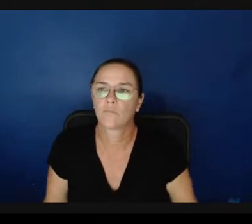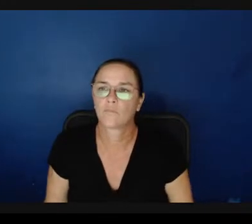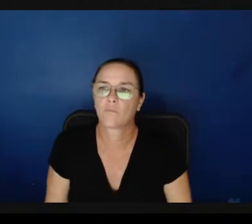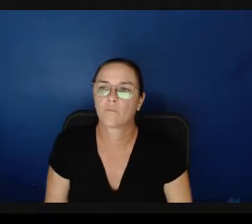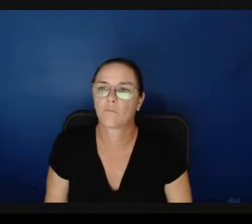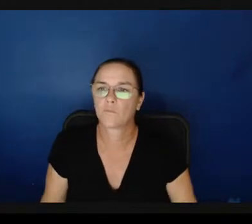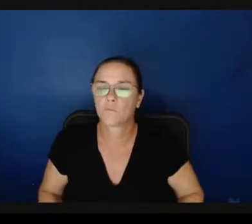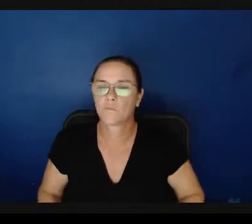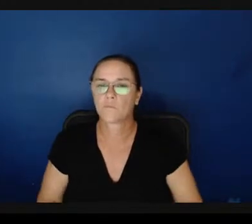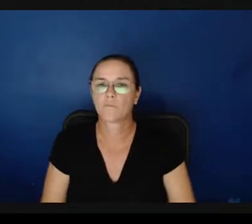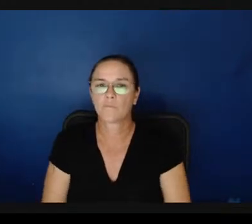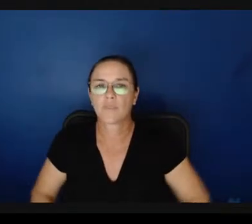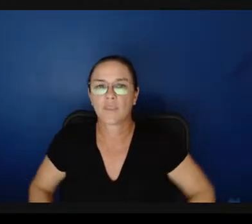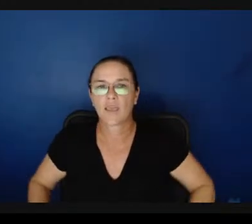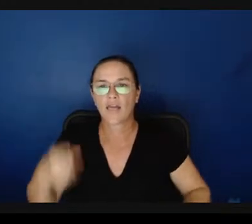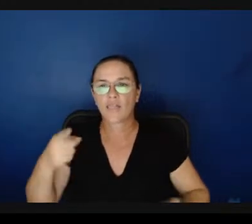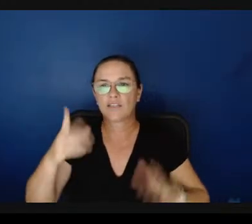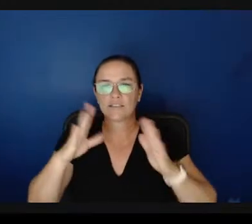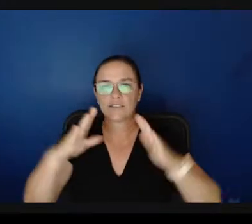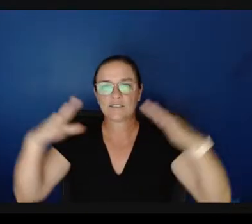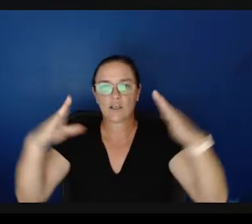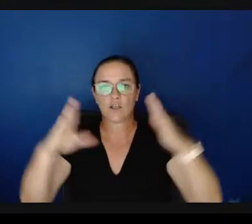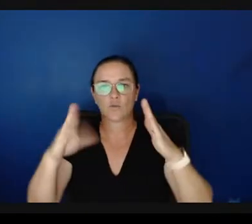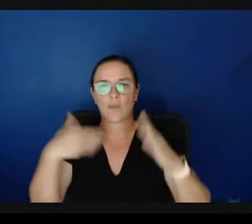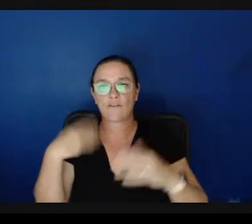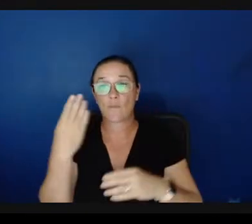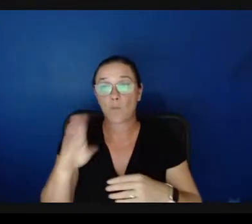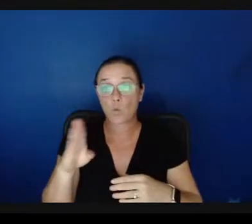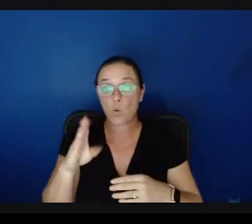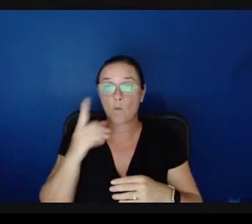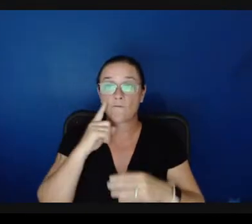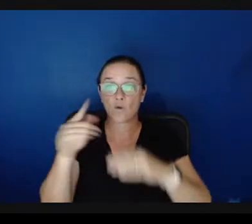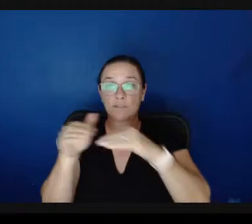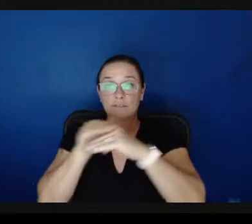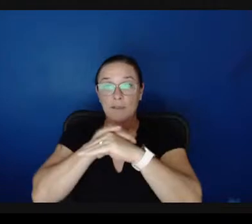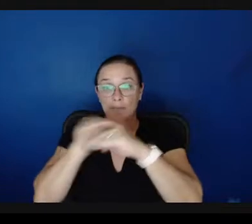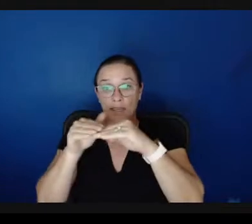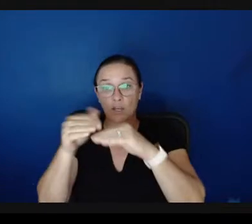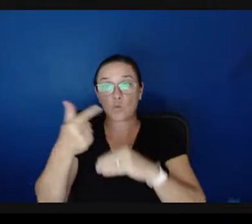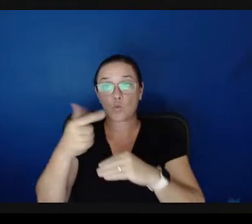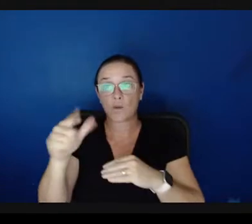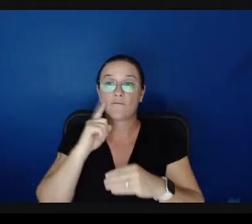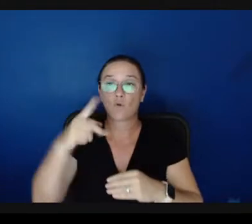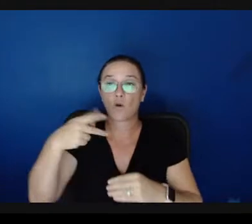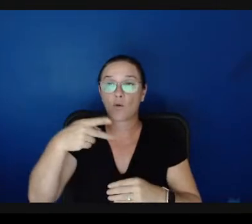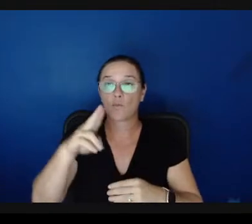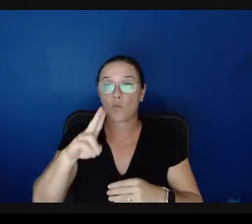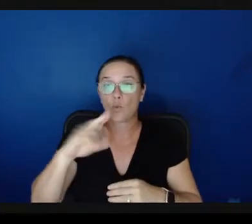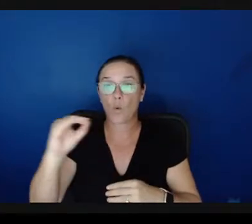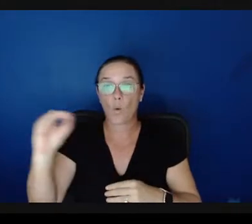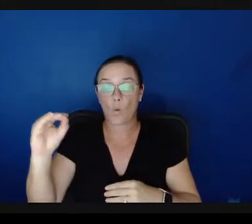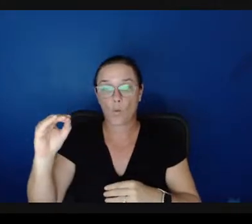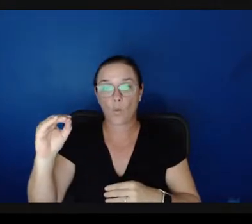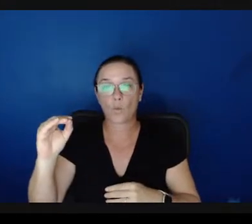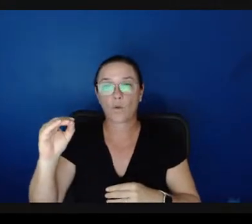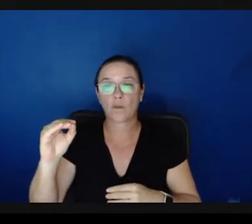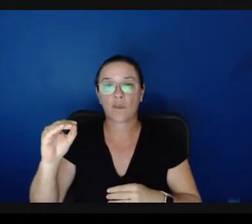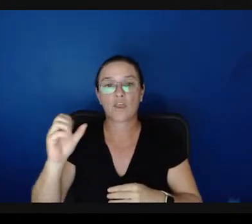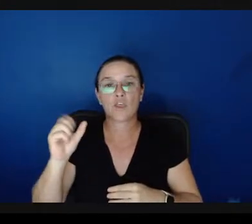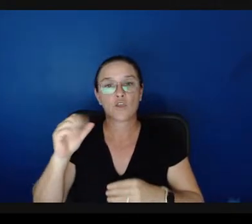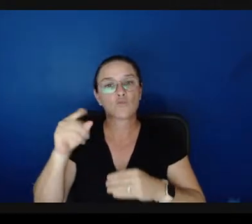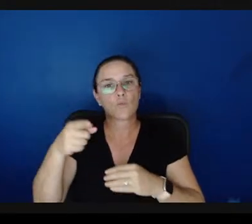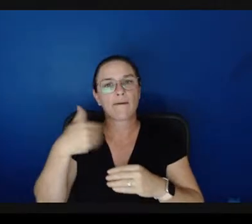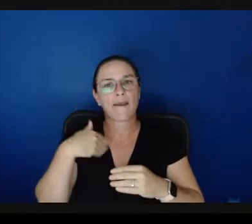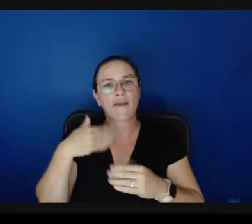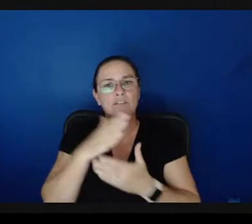this reflected. We have 2 lines here. This blue one is for the summit. The green is for Pu'o'o. So you see the summit has had some variations. The